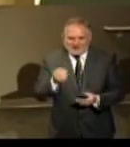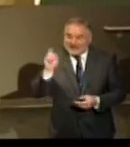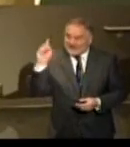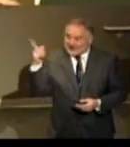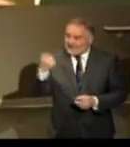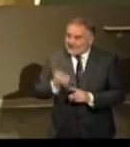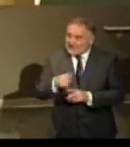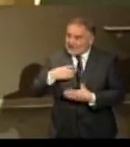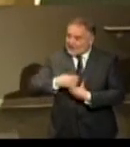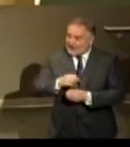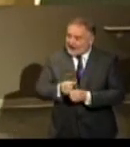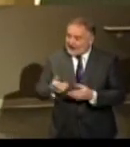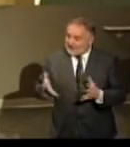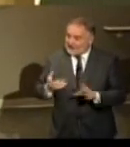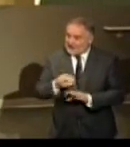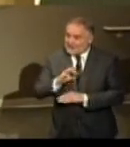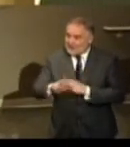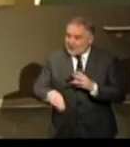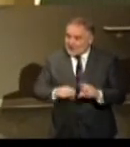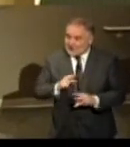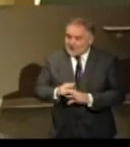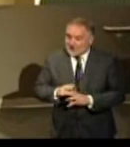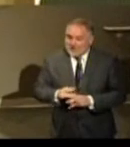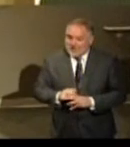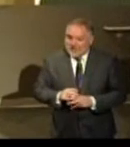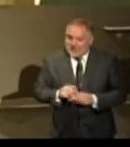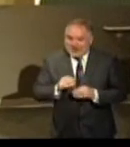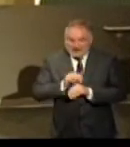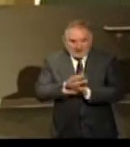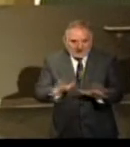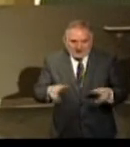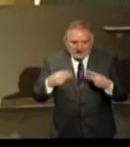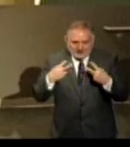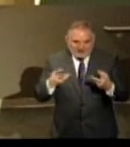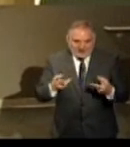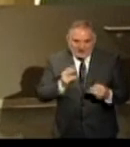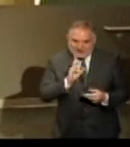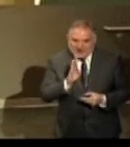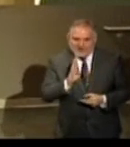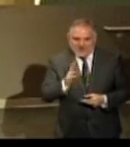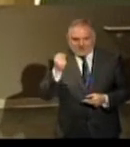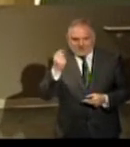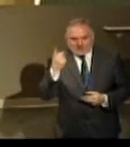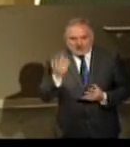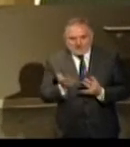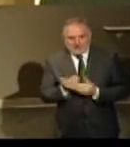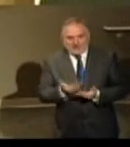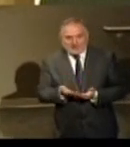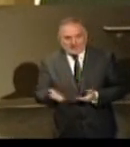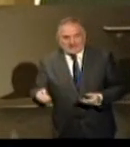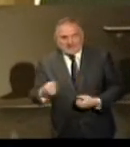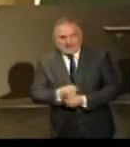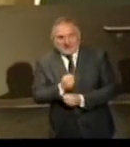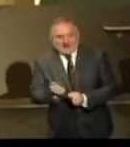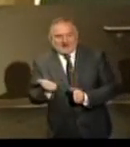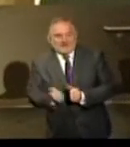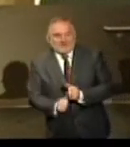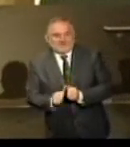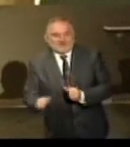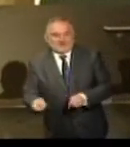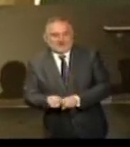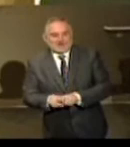from creation of the world are clearly seen, being understood by the things that are made, even his eternal power